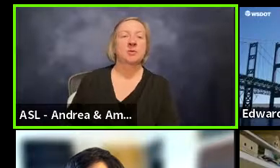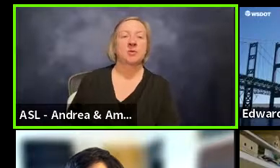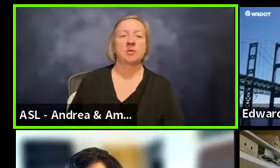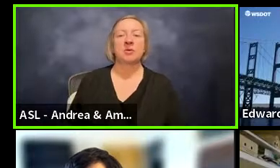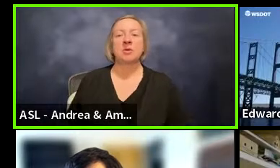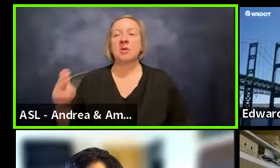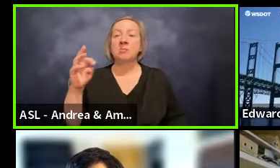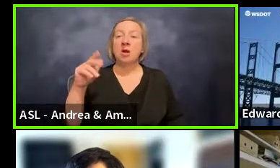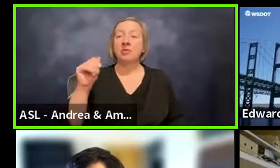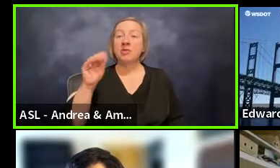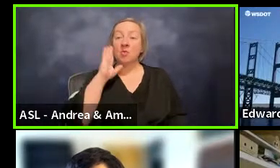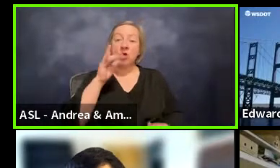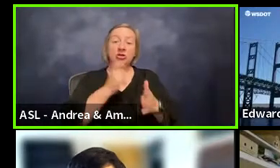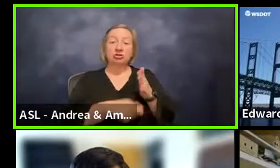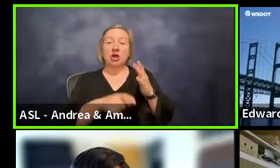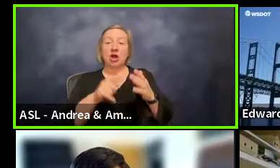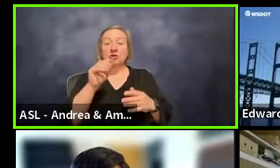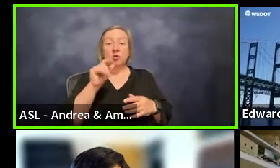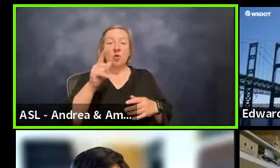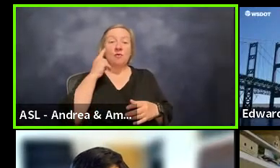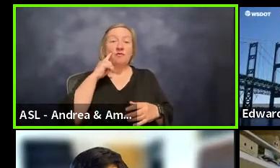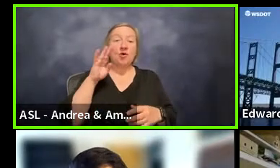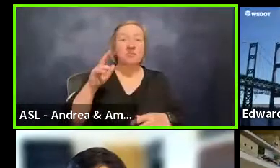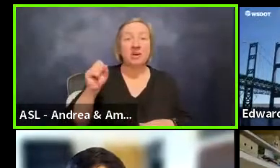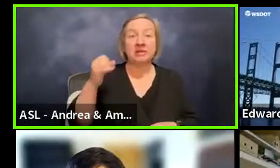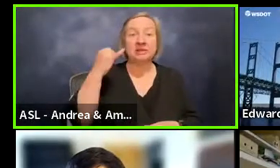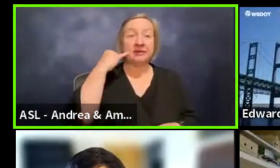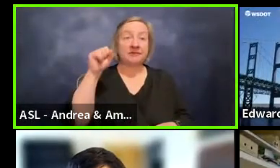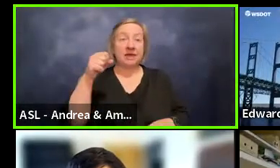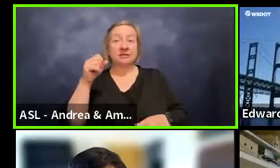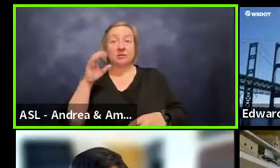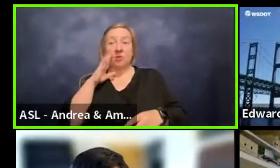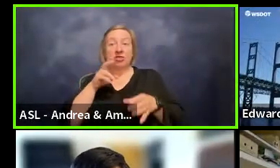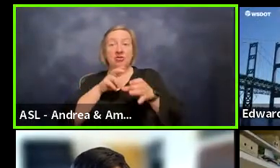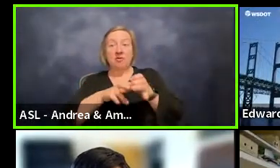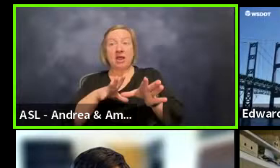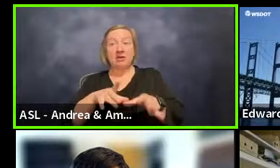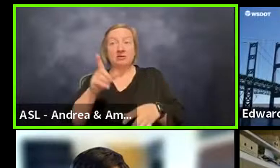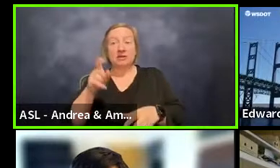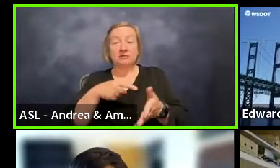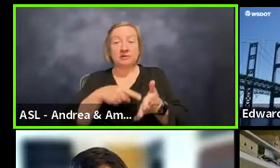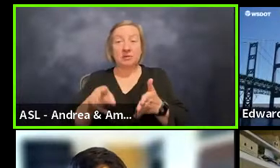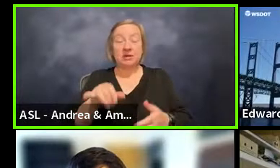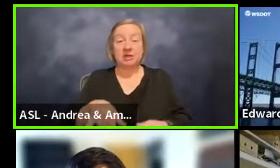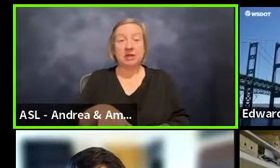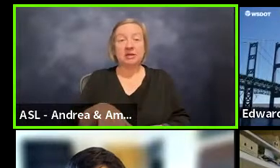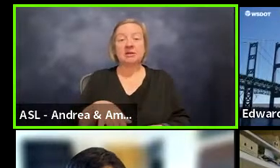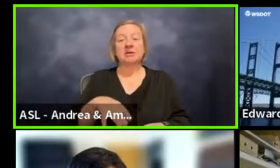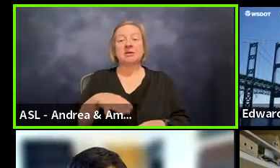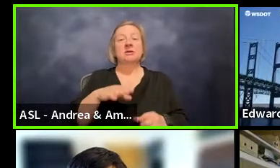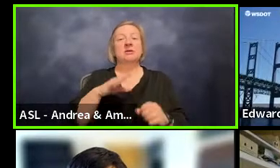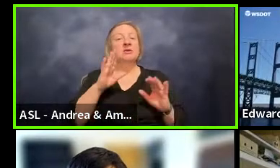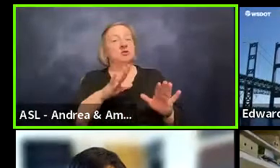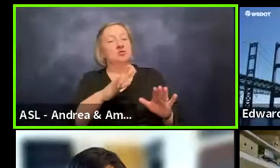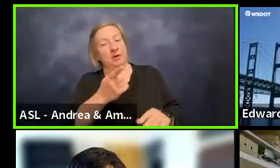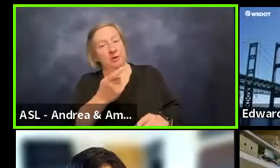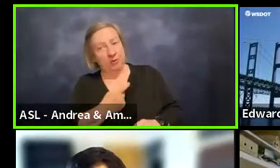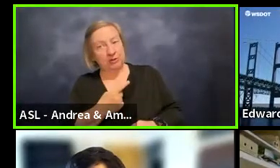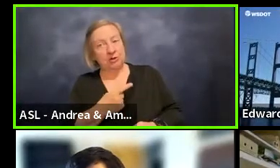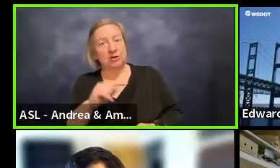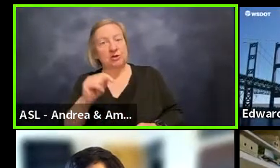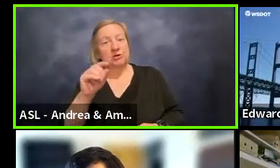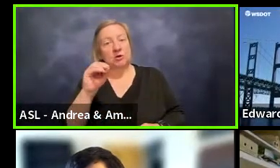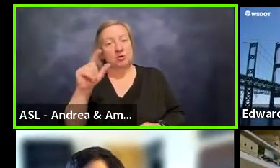And if so, will the bus riders have to pay that? That's a great question.